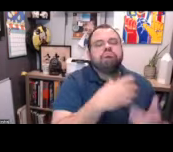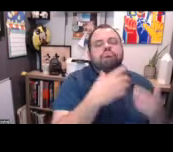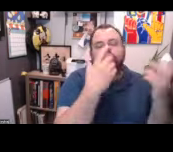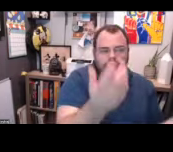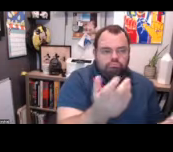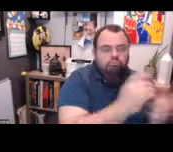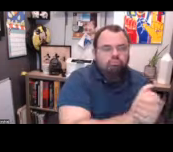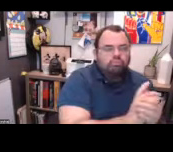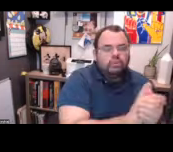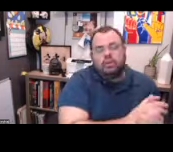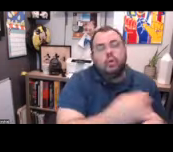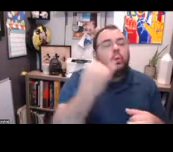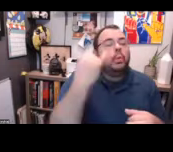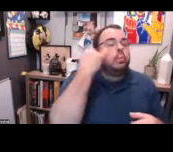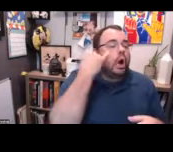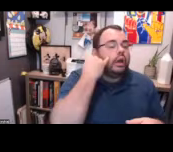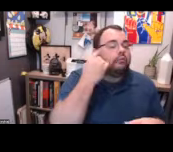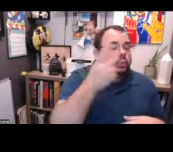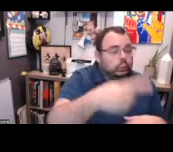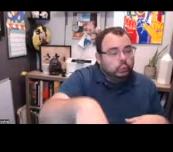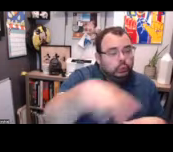I have an open question.